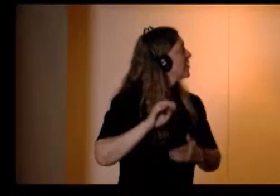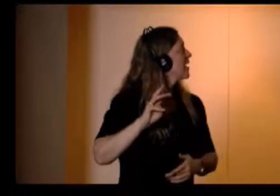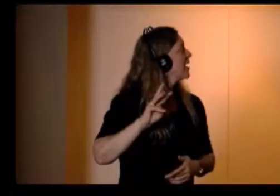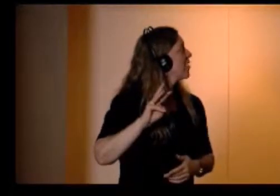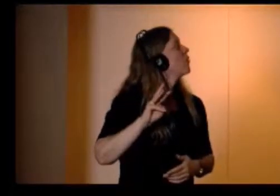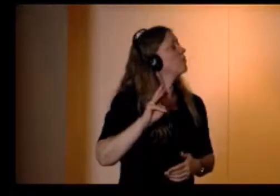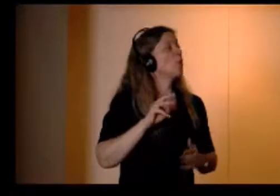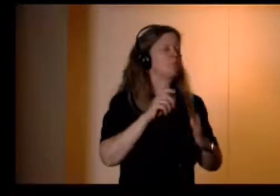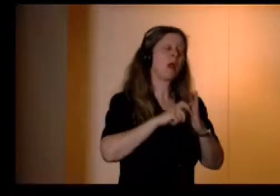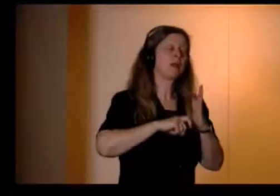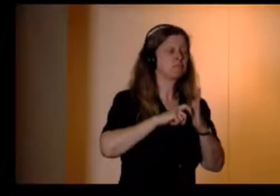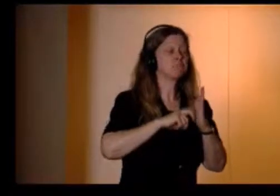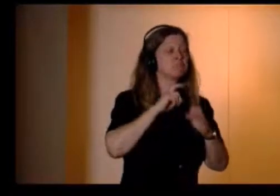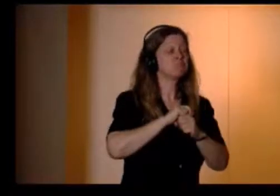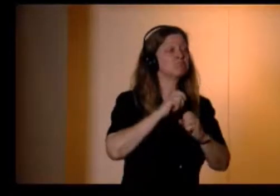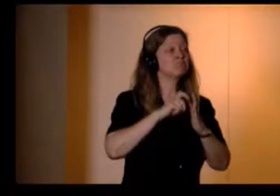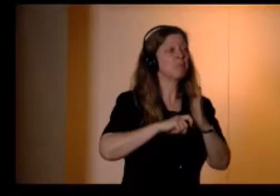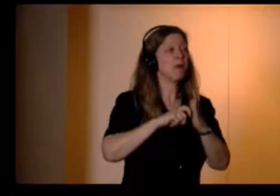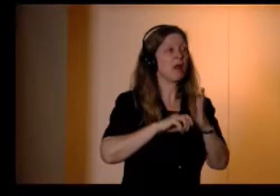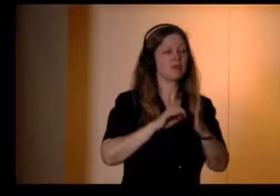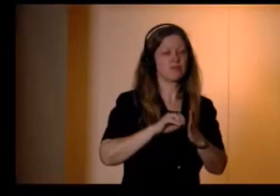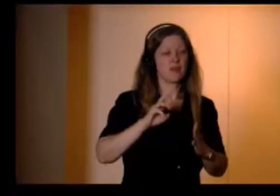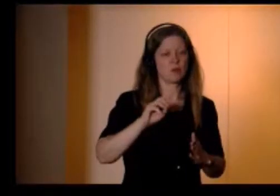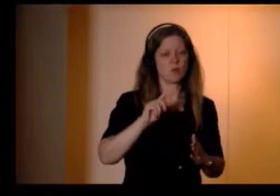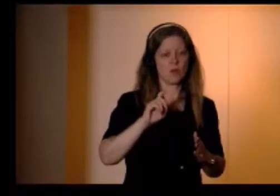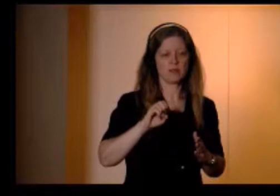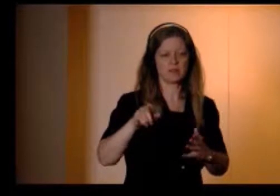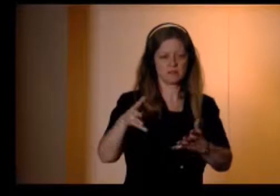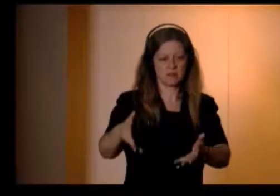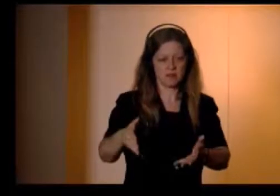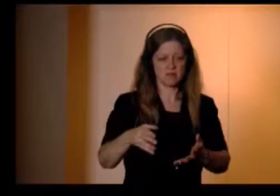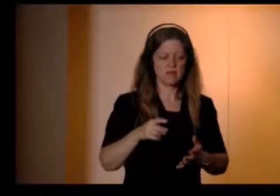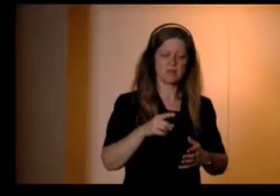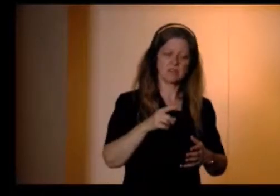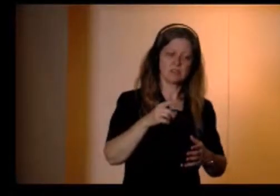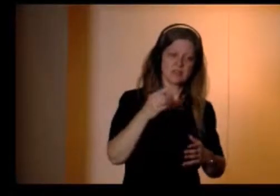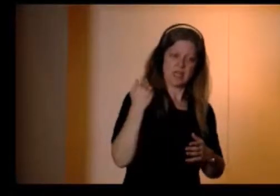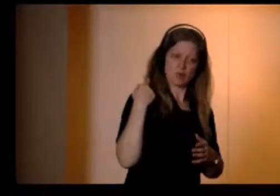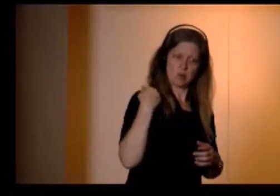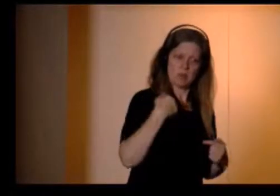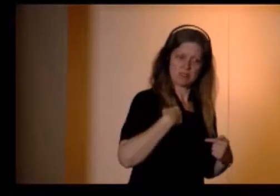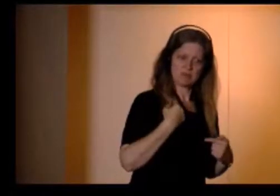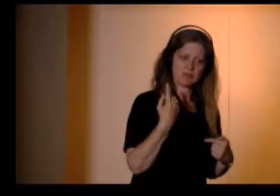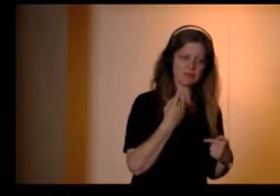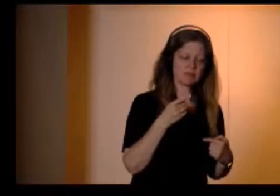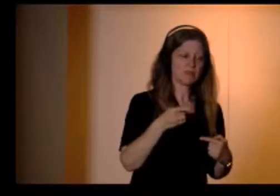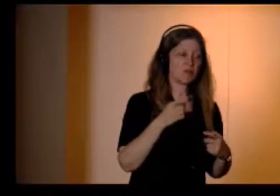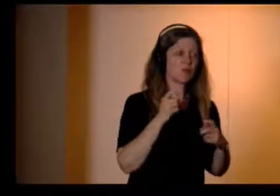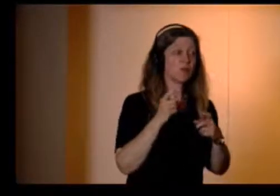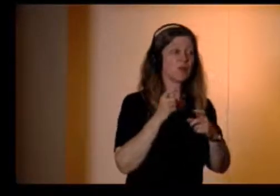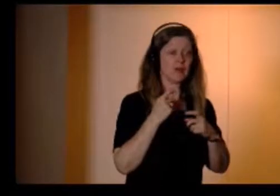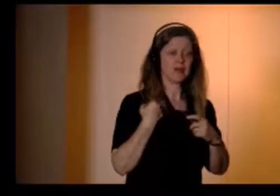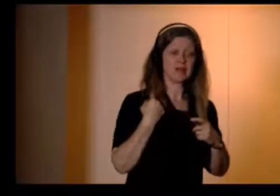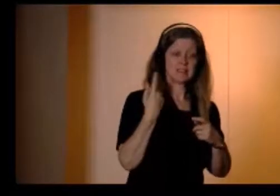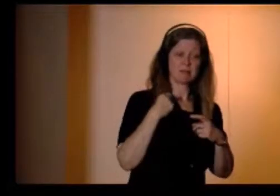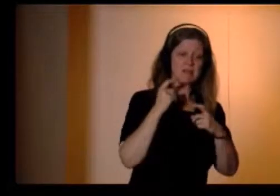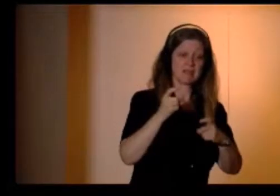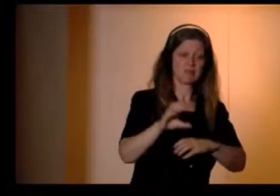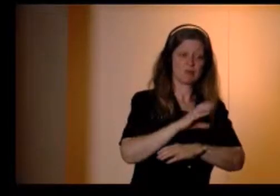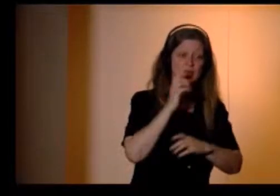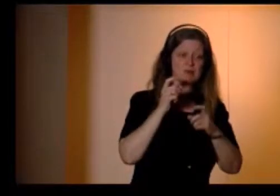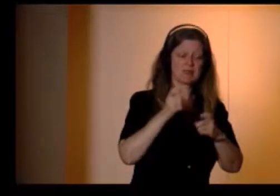And so that reminds me of something, right? You get a Christmas present and you throw away the present, or you ignore the present and you just keep the wrapping, or worse, you